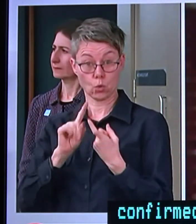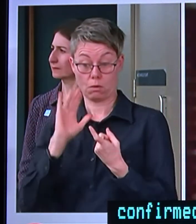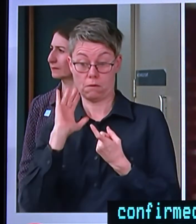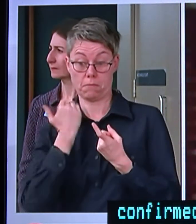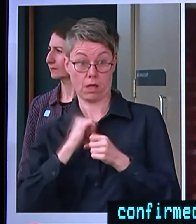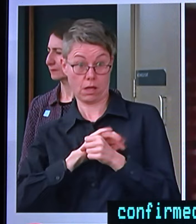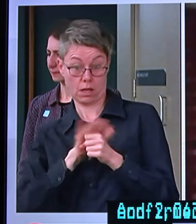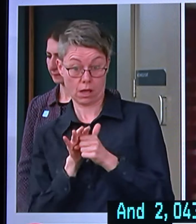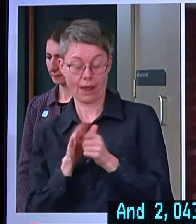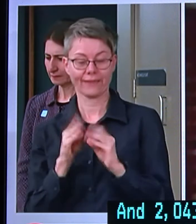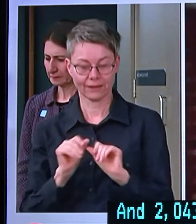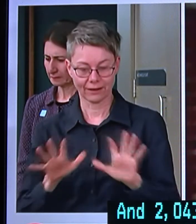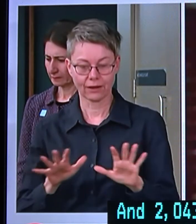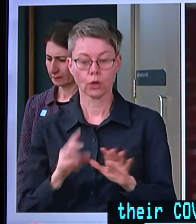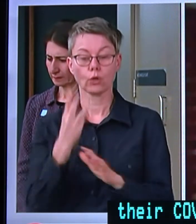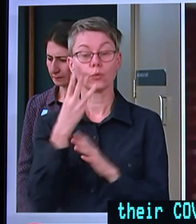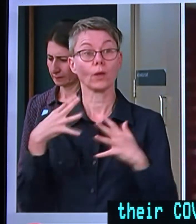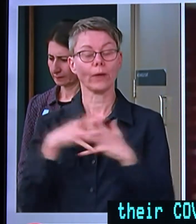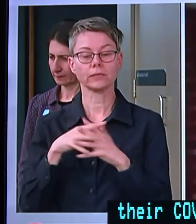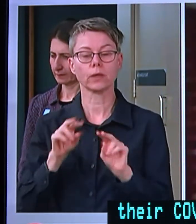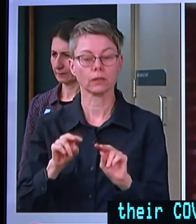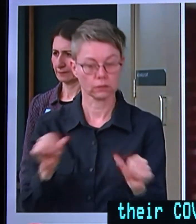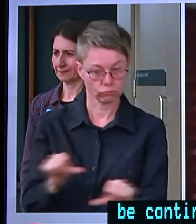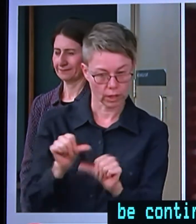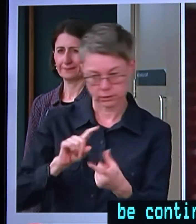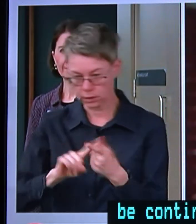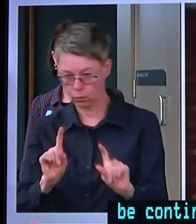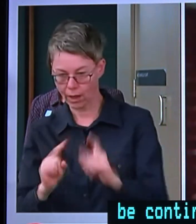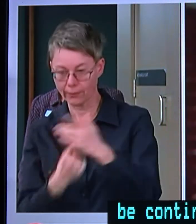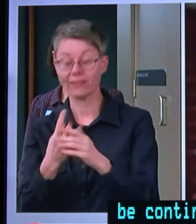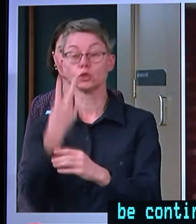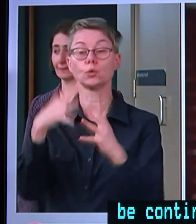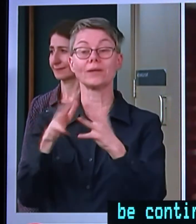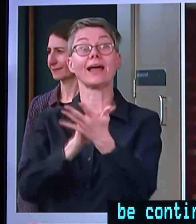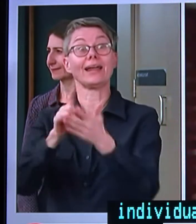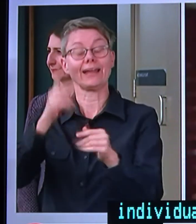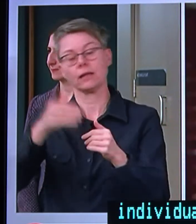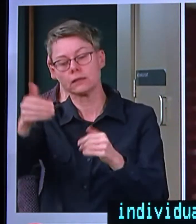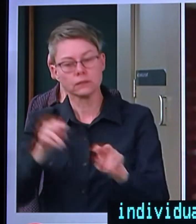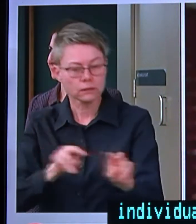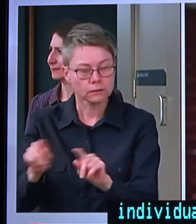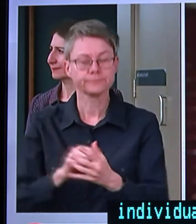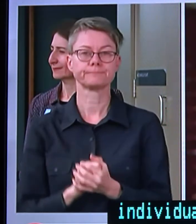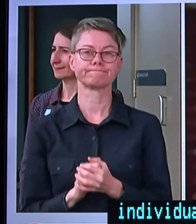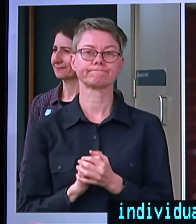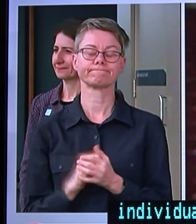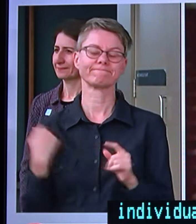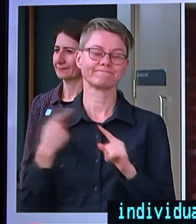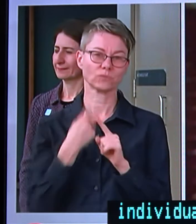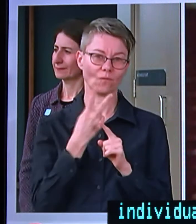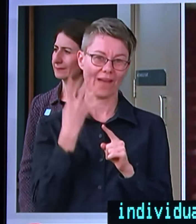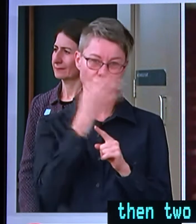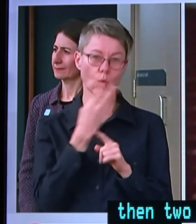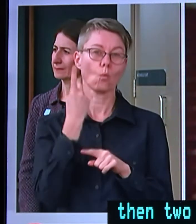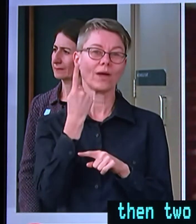up individuals at that 3-week mark and then 2 weeks after to continue to update those recovery data. There has been 1 new death